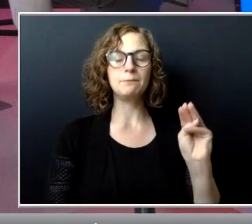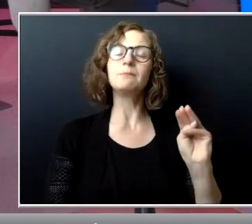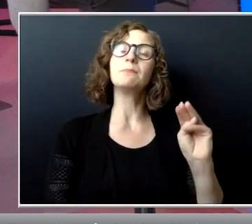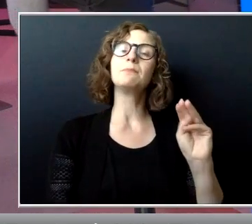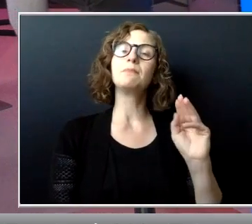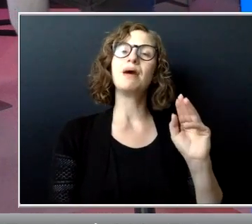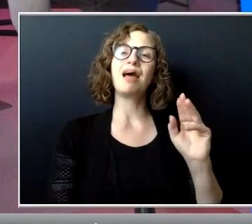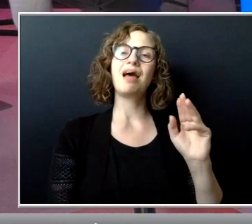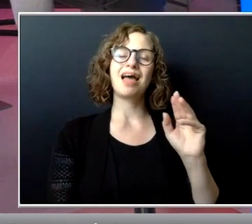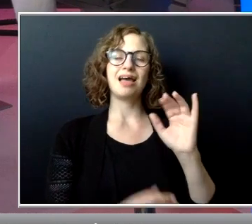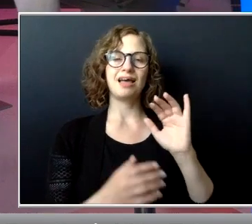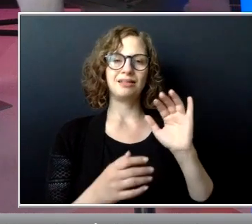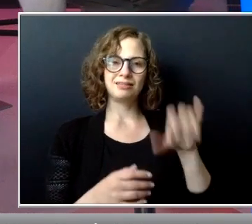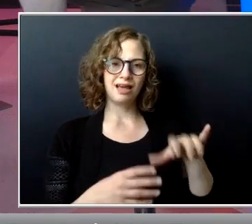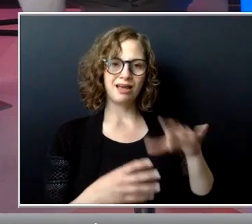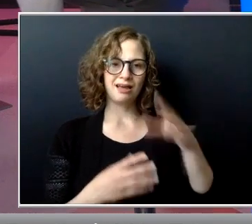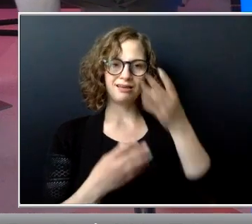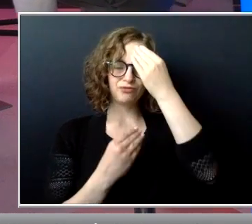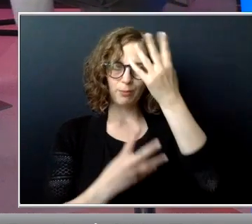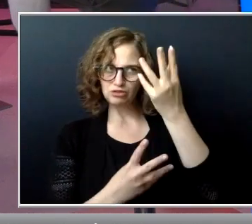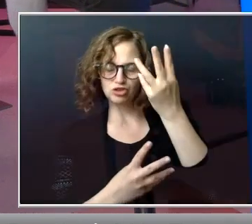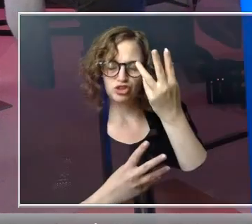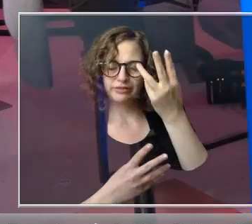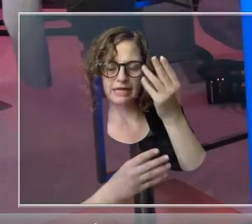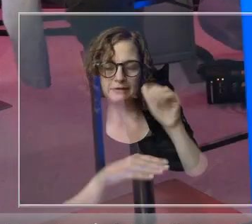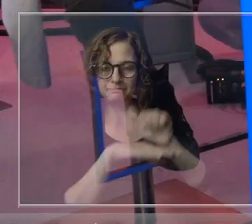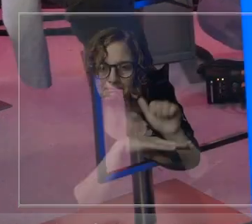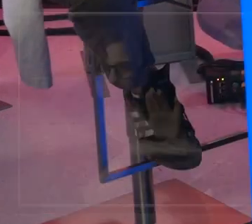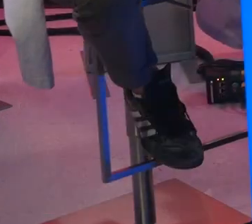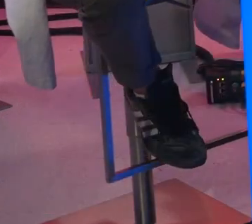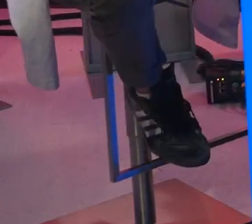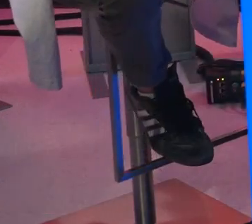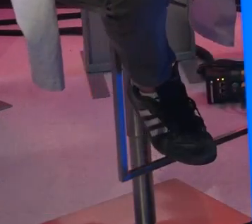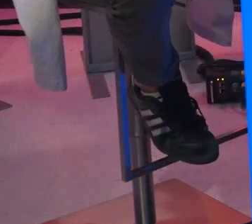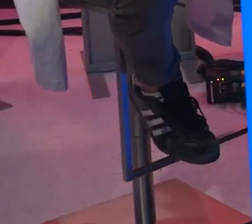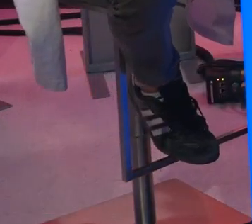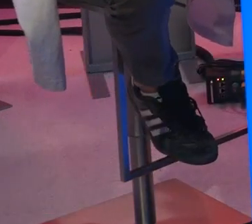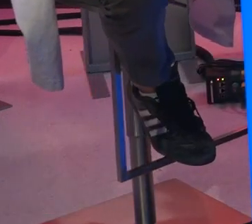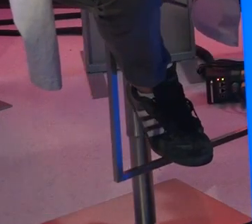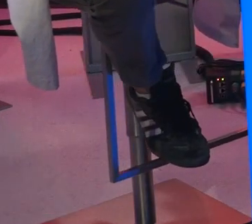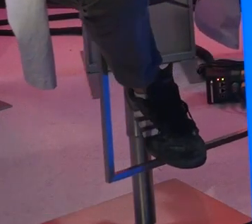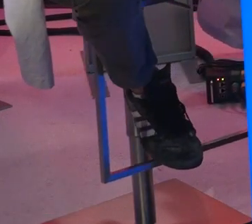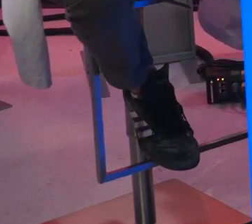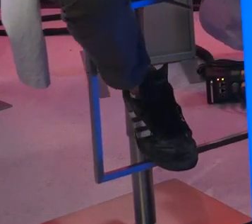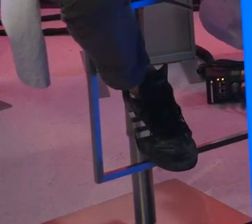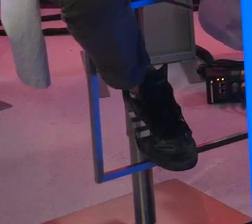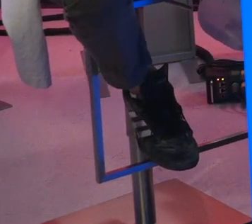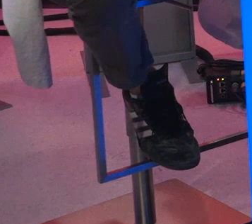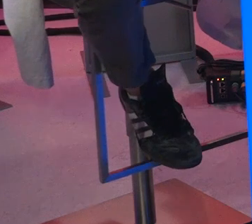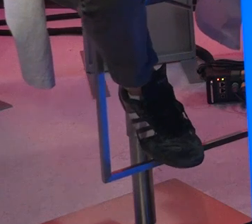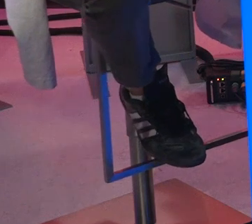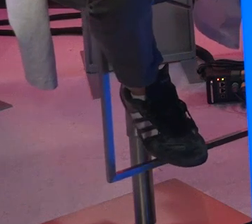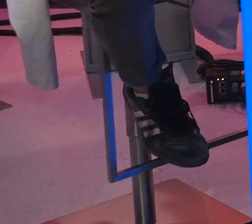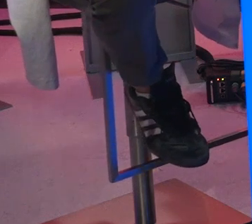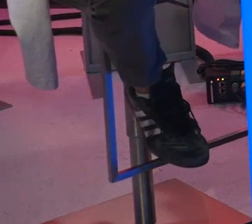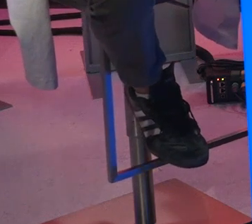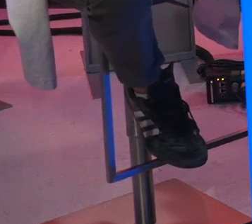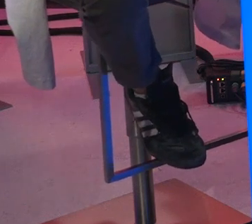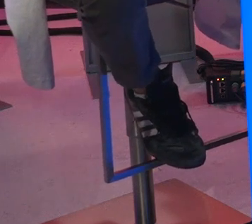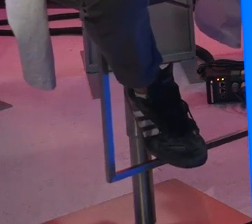provided on that. Yeah. And while we're looking at that, we have a graphic that can show real quick